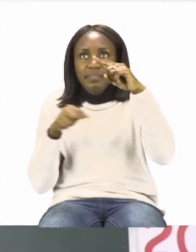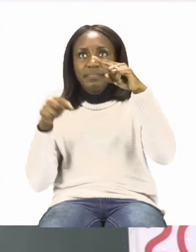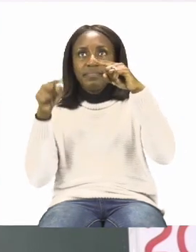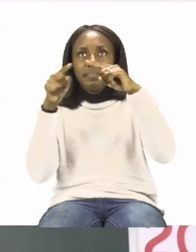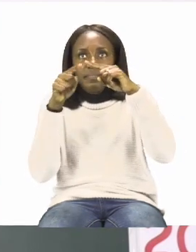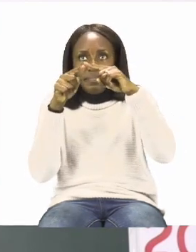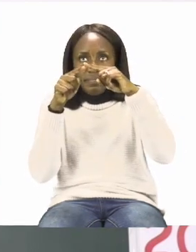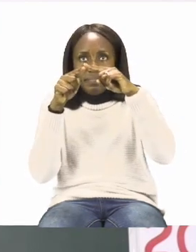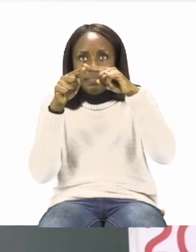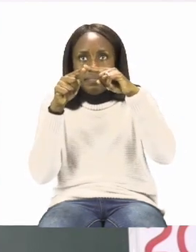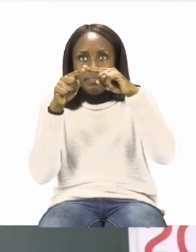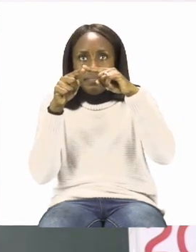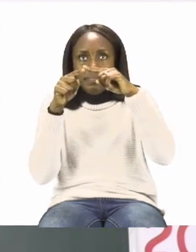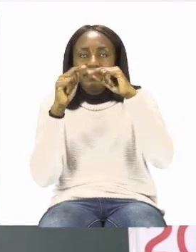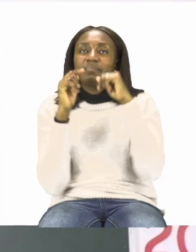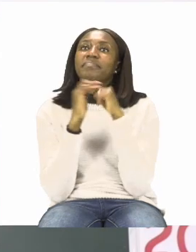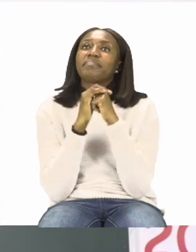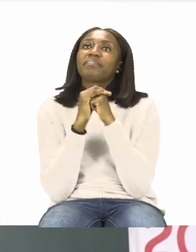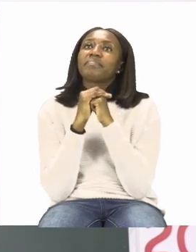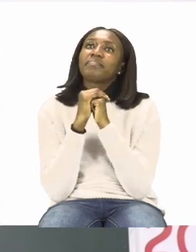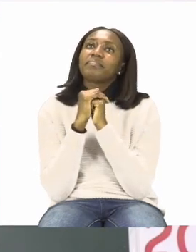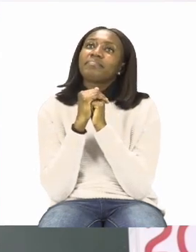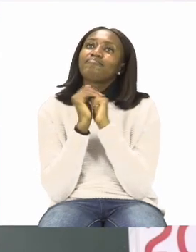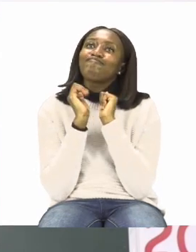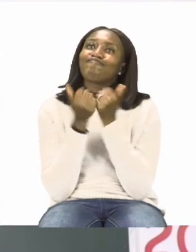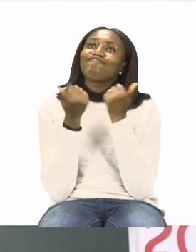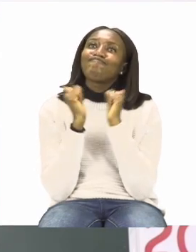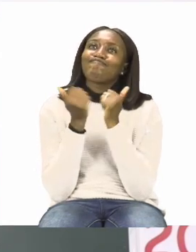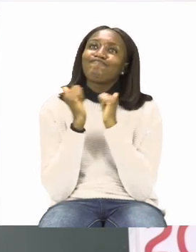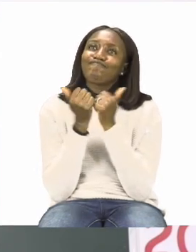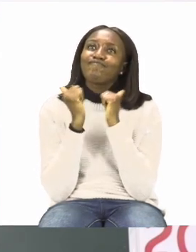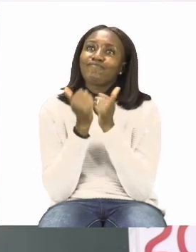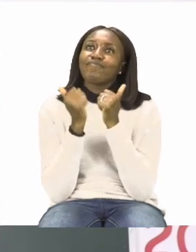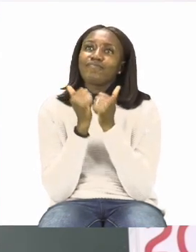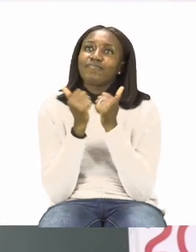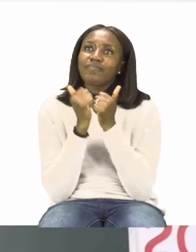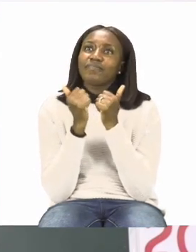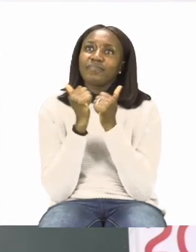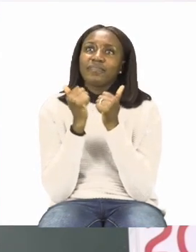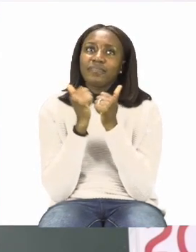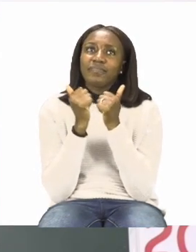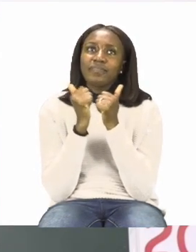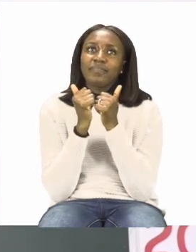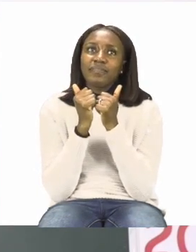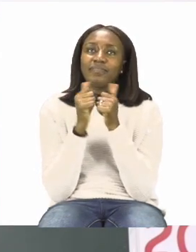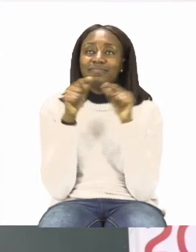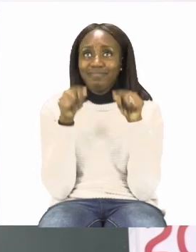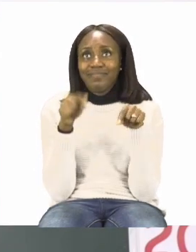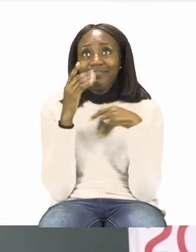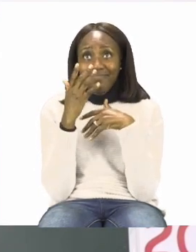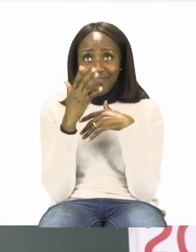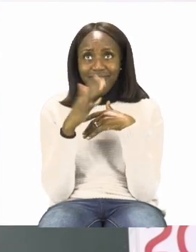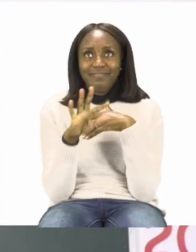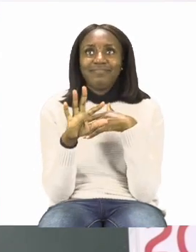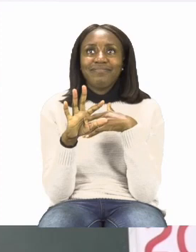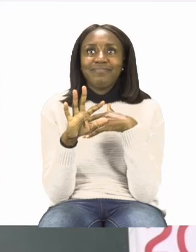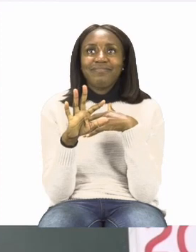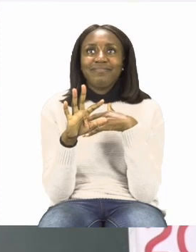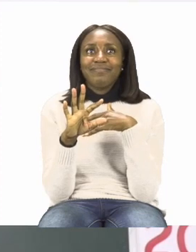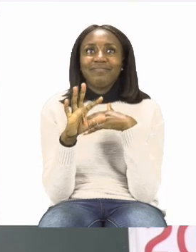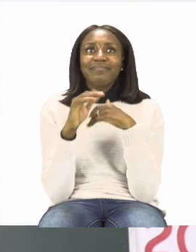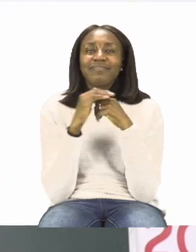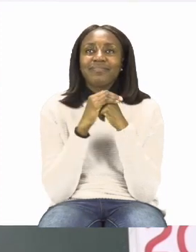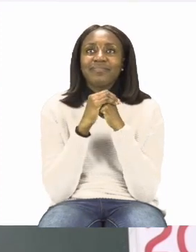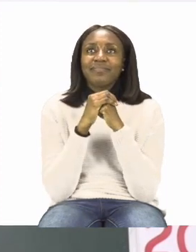Triangle, circle. Great job, everyone. You have completed the